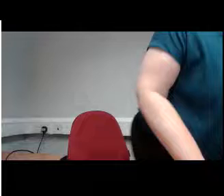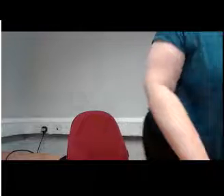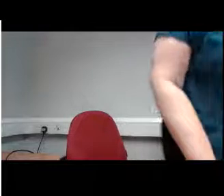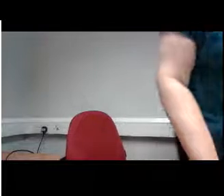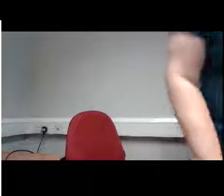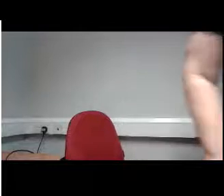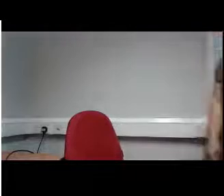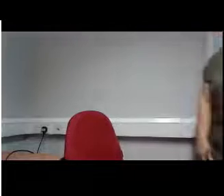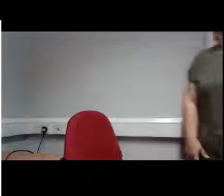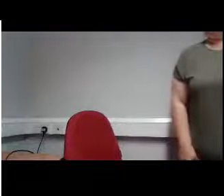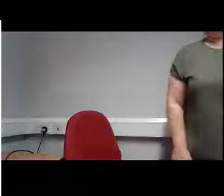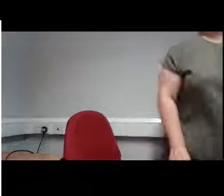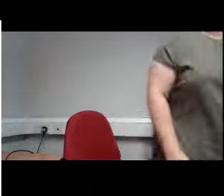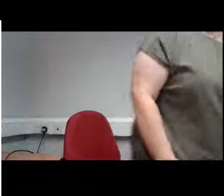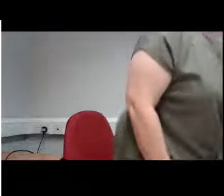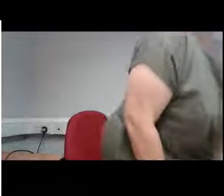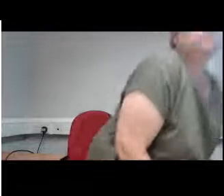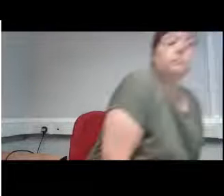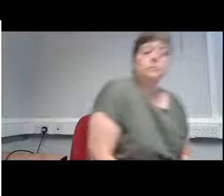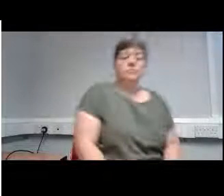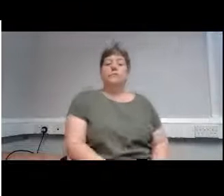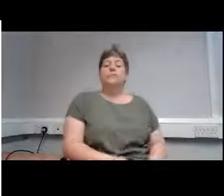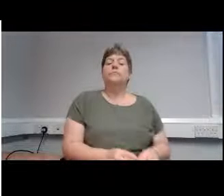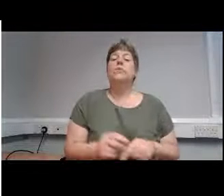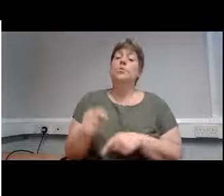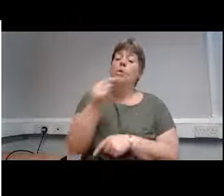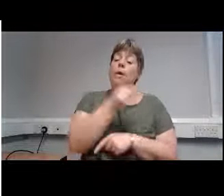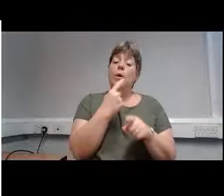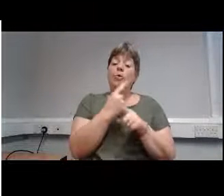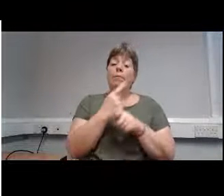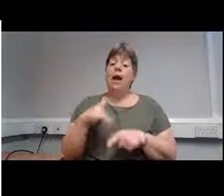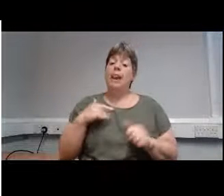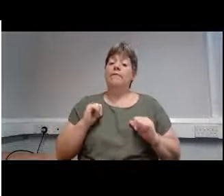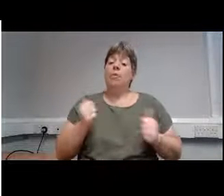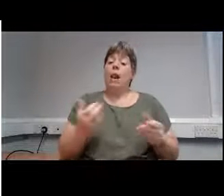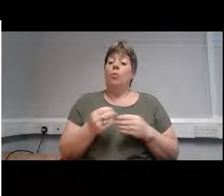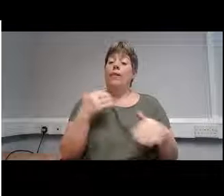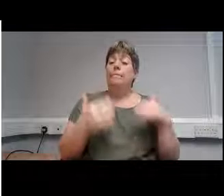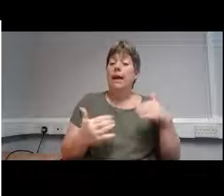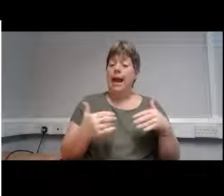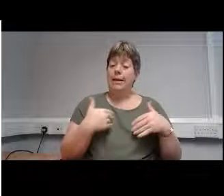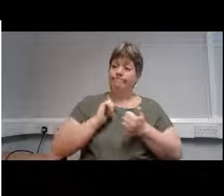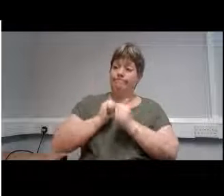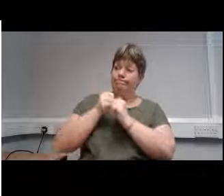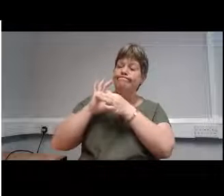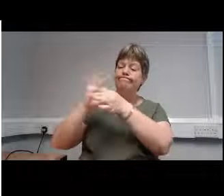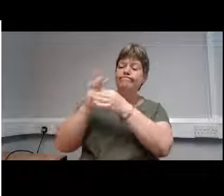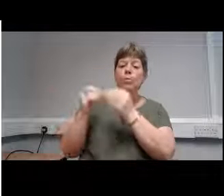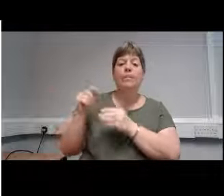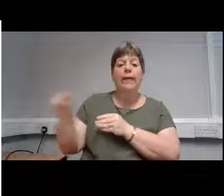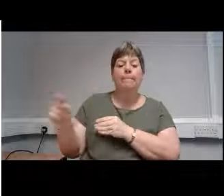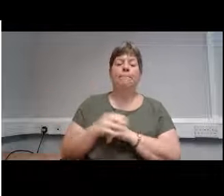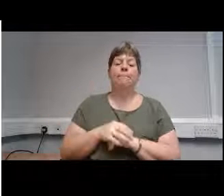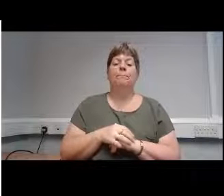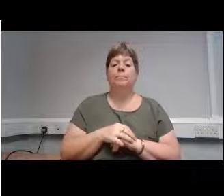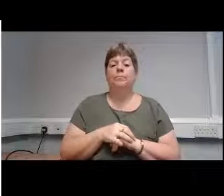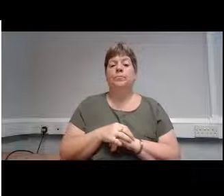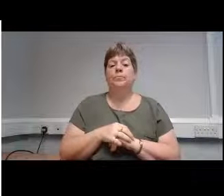So just going back to Live Well with Pain and our partnership with the Live Well with Pain